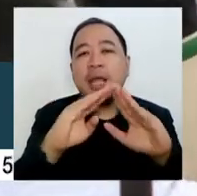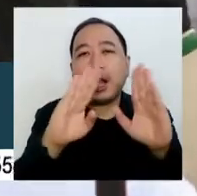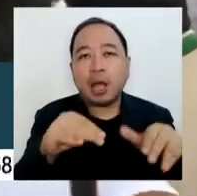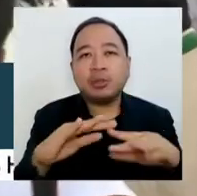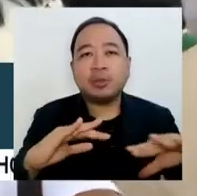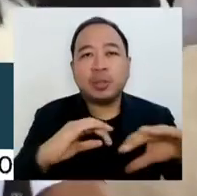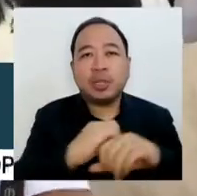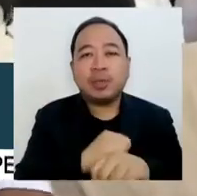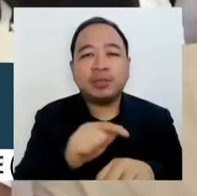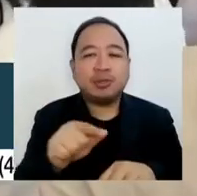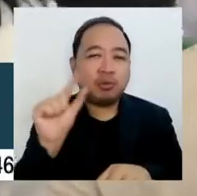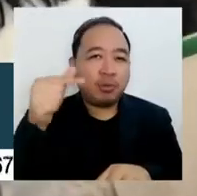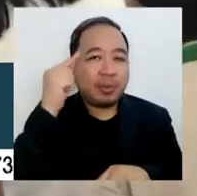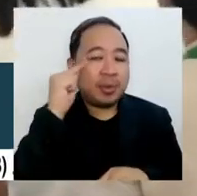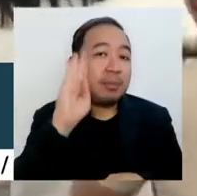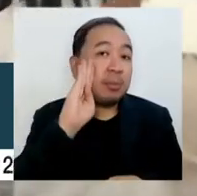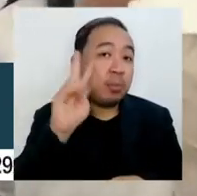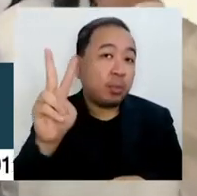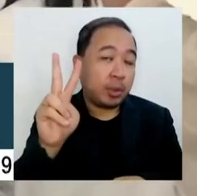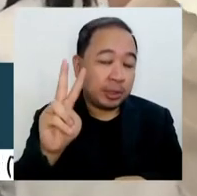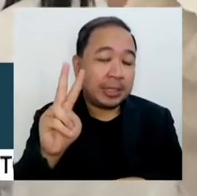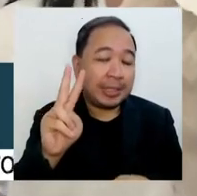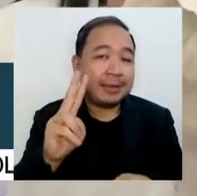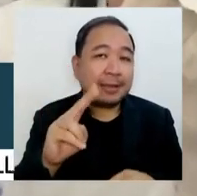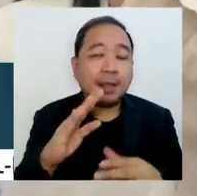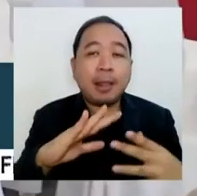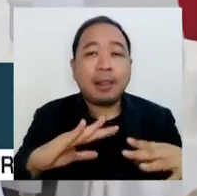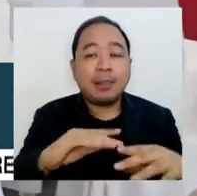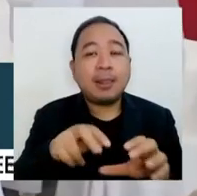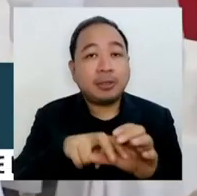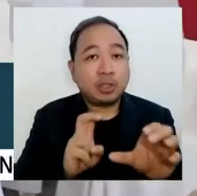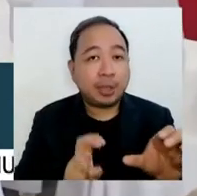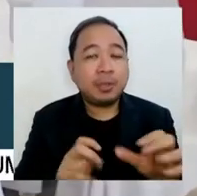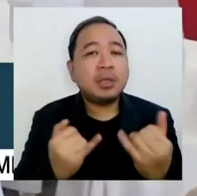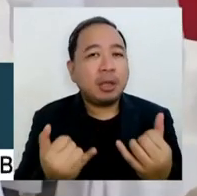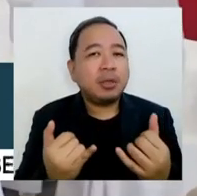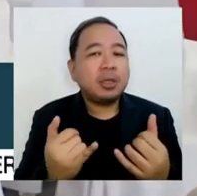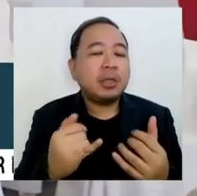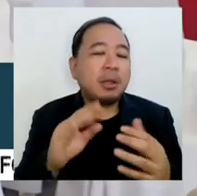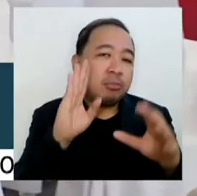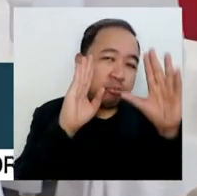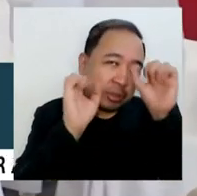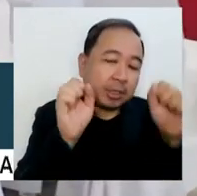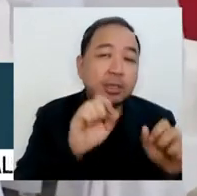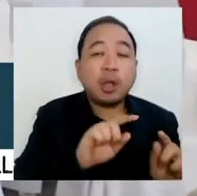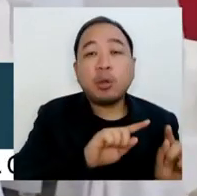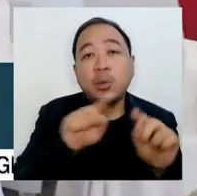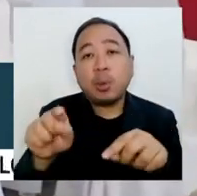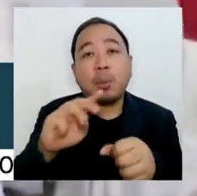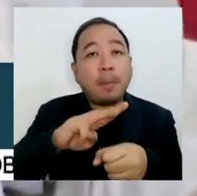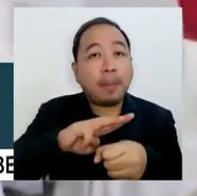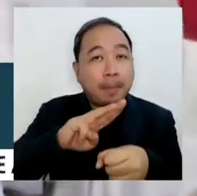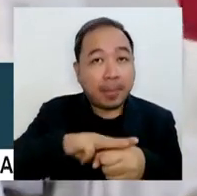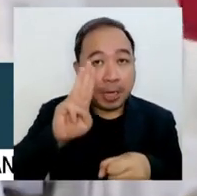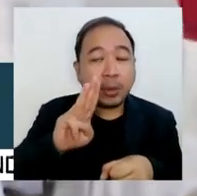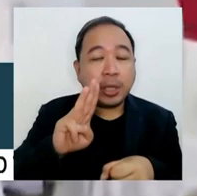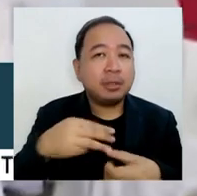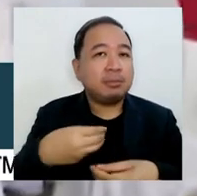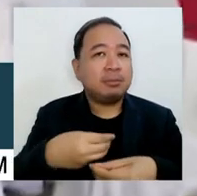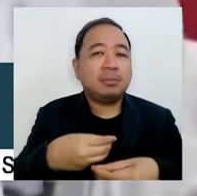President Marcos Jr.'s term. Carmina, later today, the president is expected to travel to Mandaue City, where he will give out